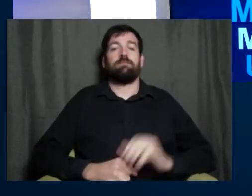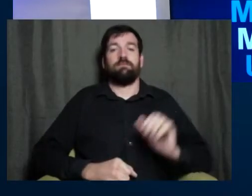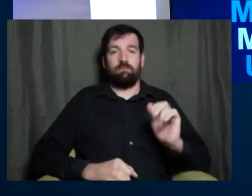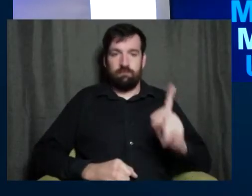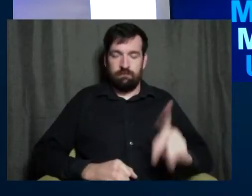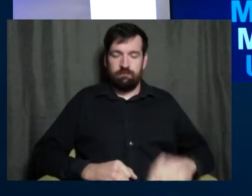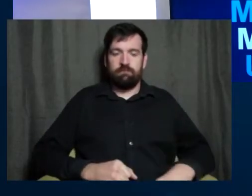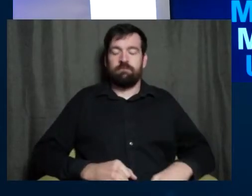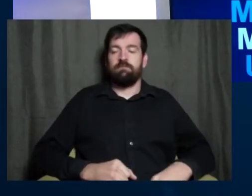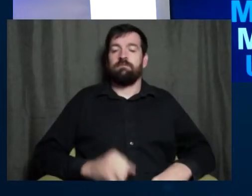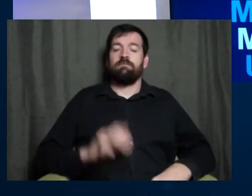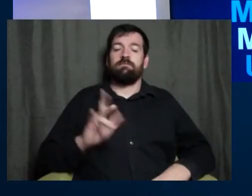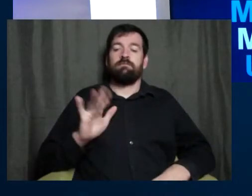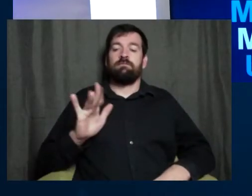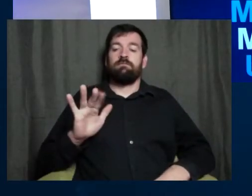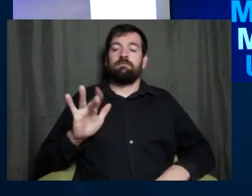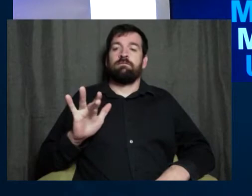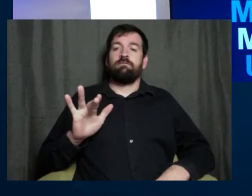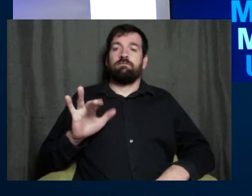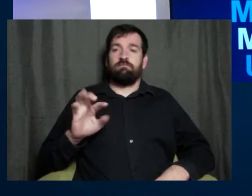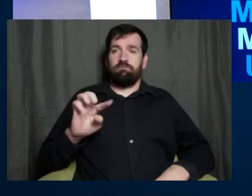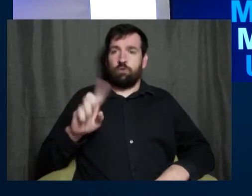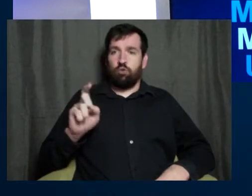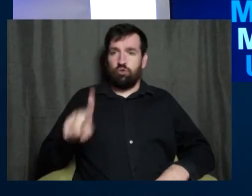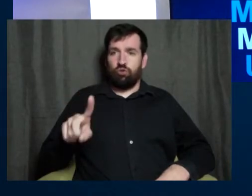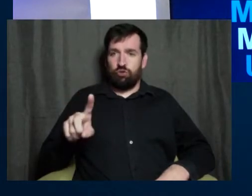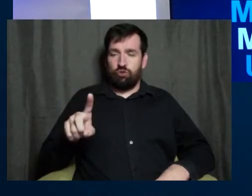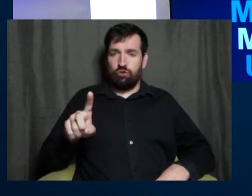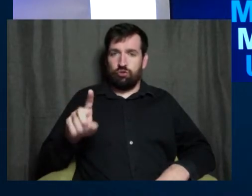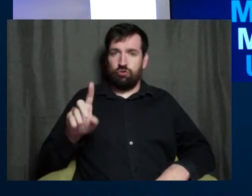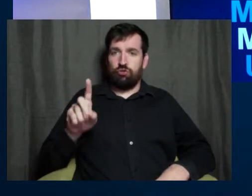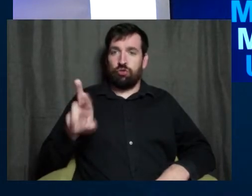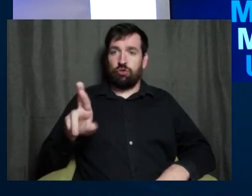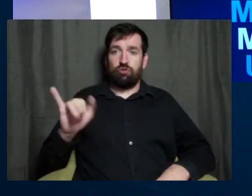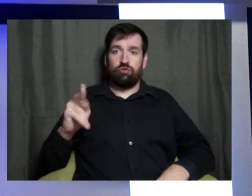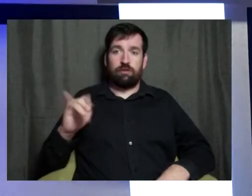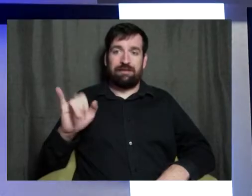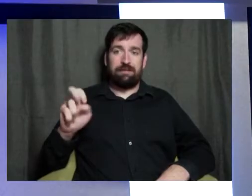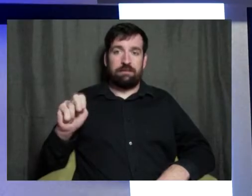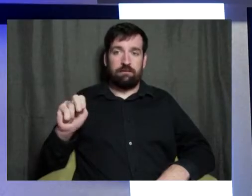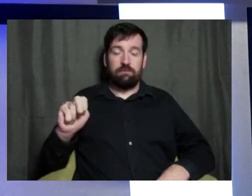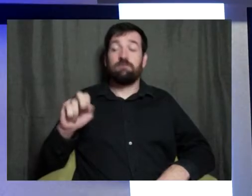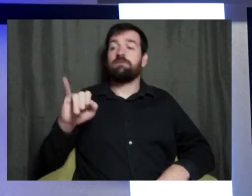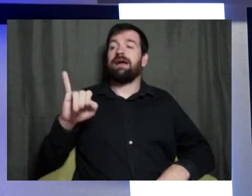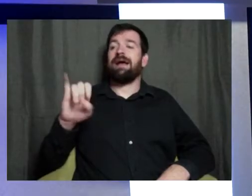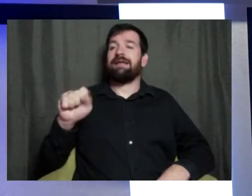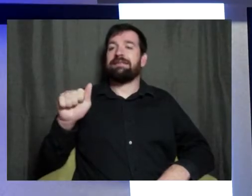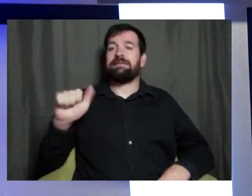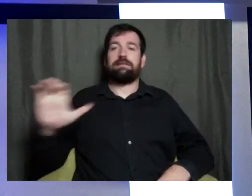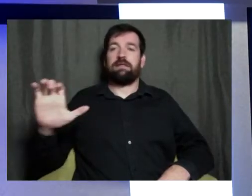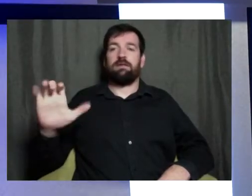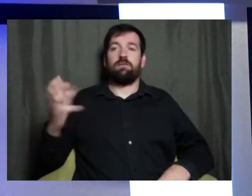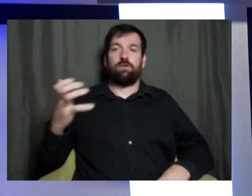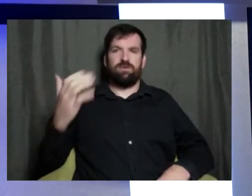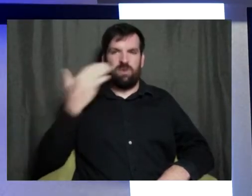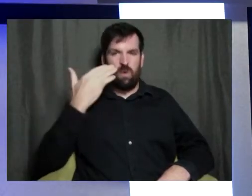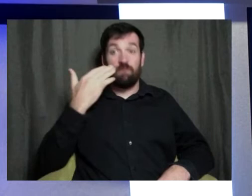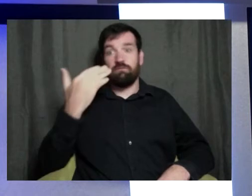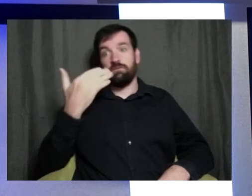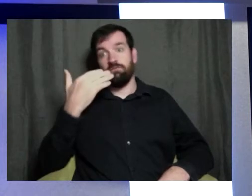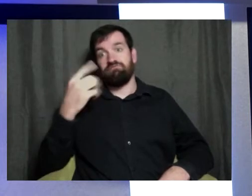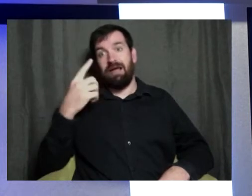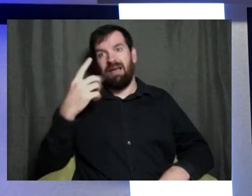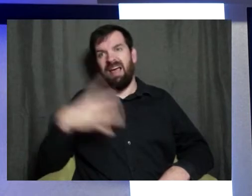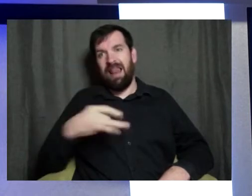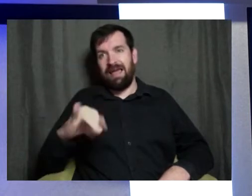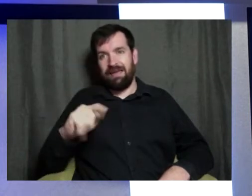a question for you, Dr. Johnson. Okay, Isaac wants to know, and I like this because it makes sense, but